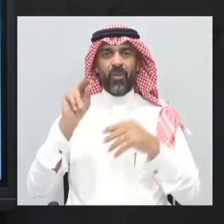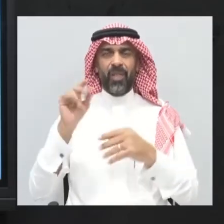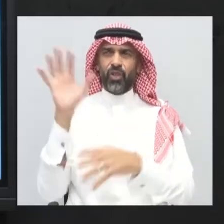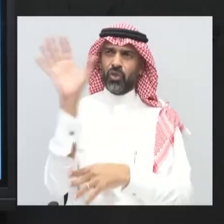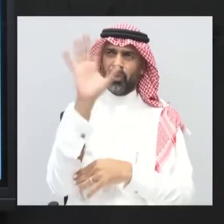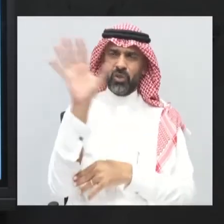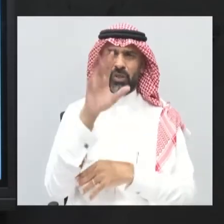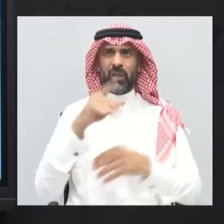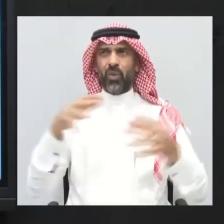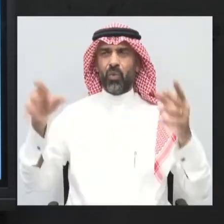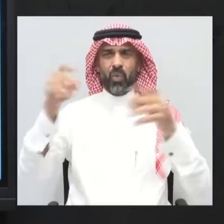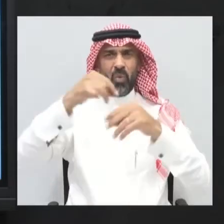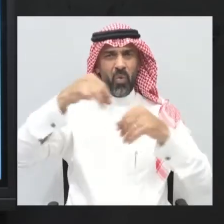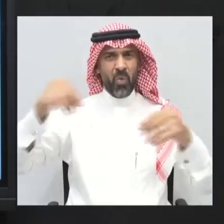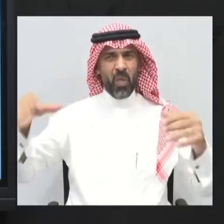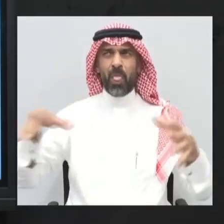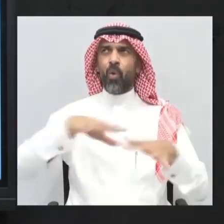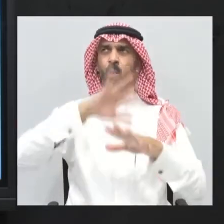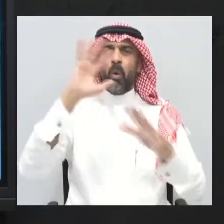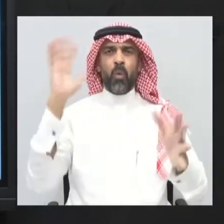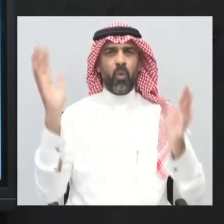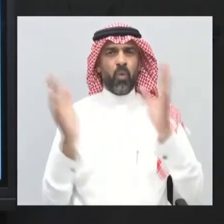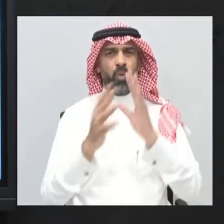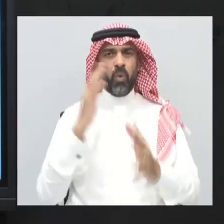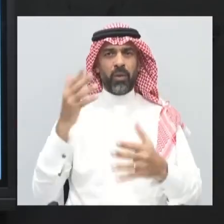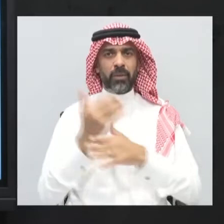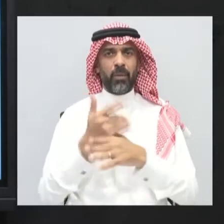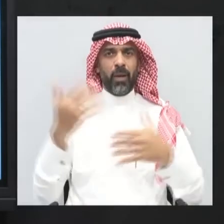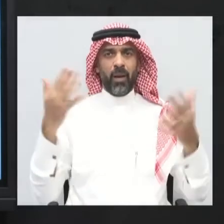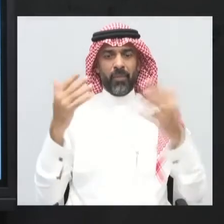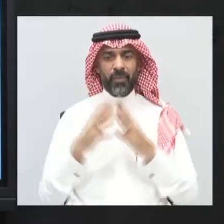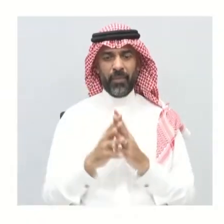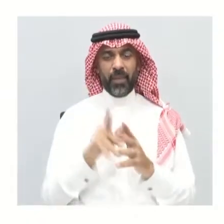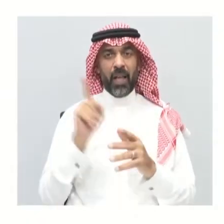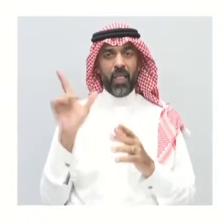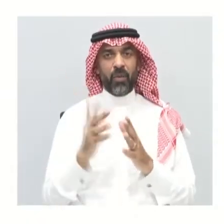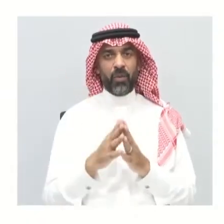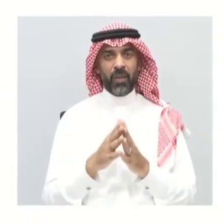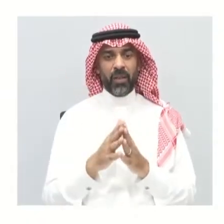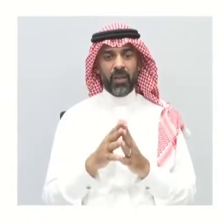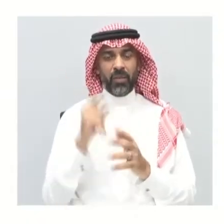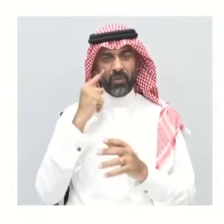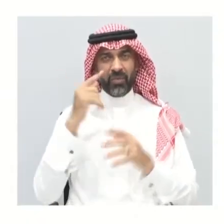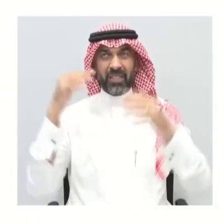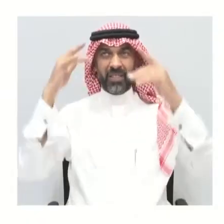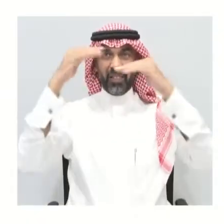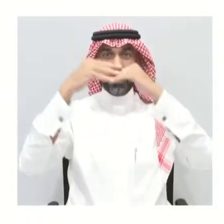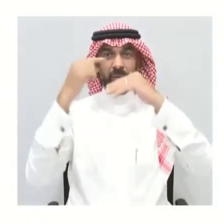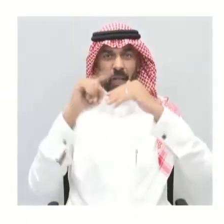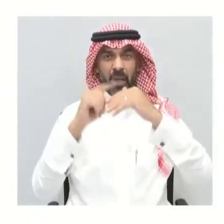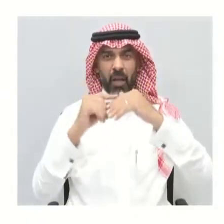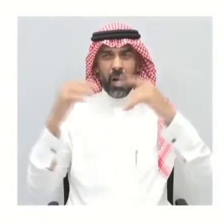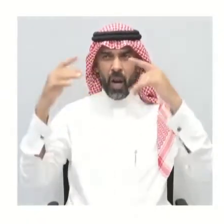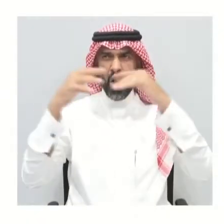are moving. You can also hear it. Now the picture behind me, what does it look like? You can see clouds. When the clouds